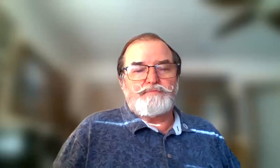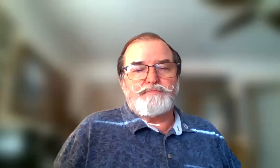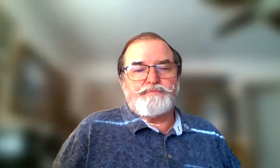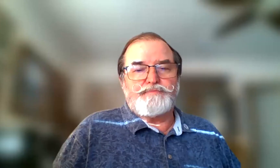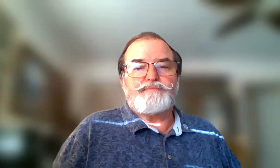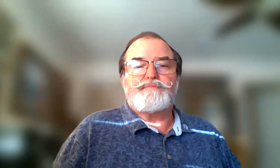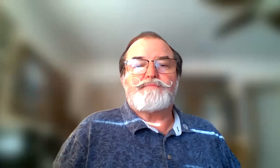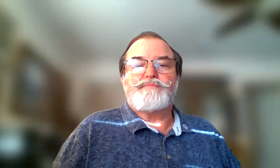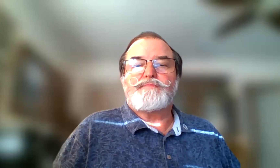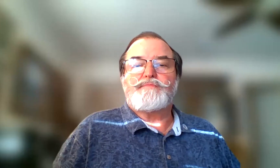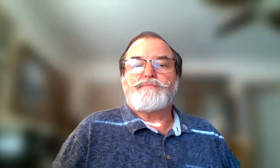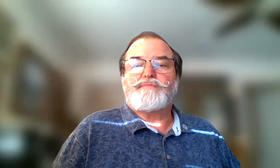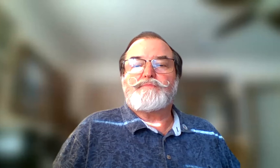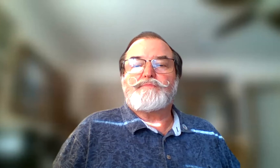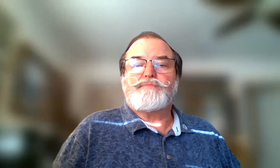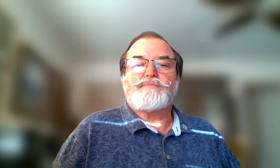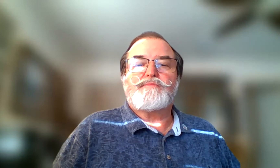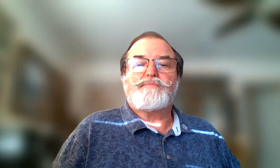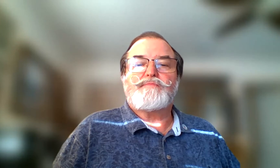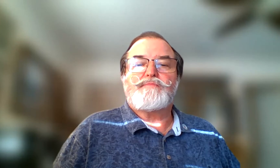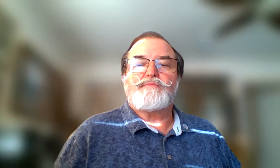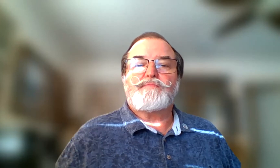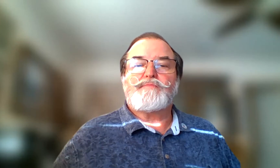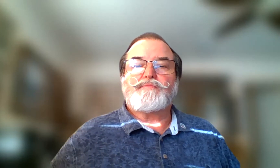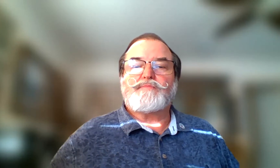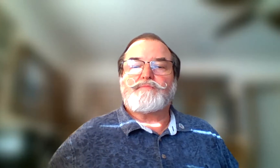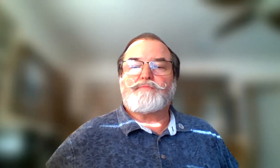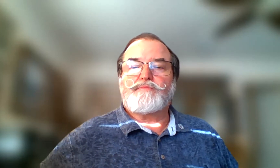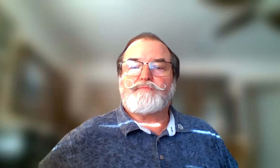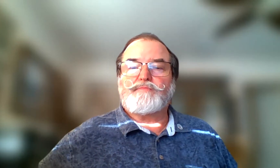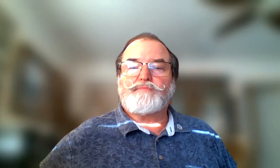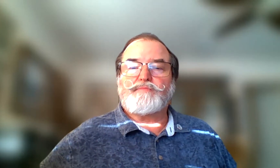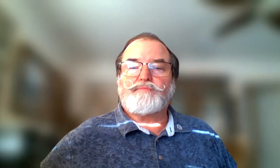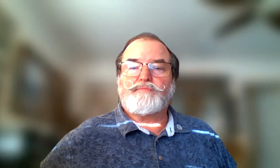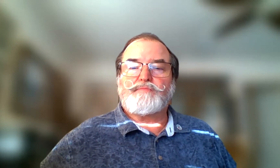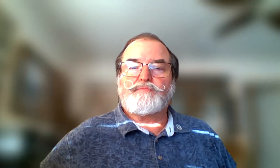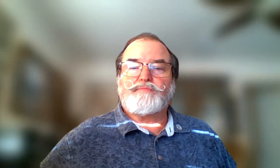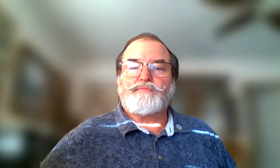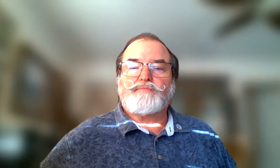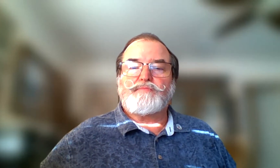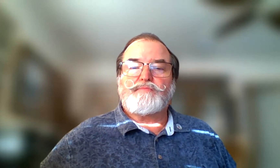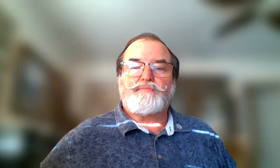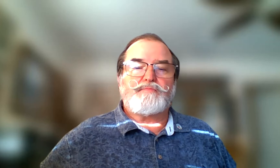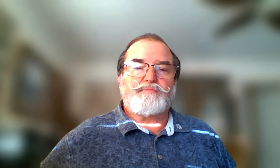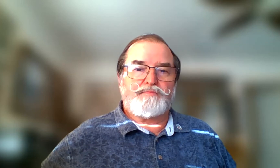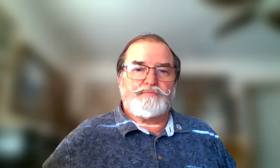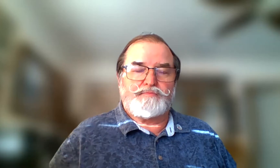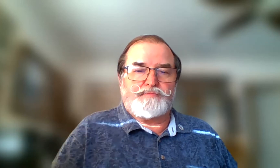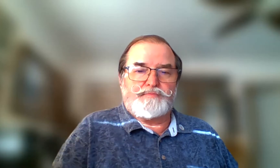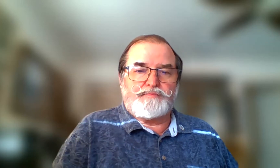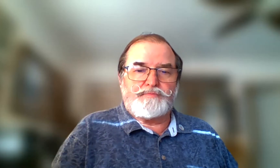being an ecclesiastical leader for many years, I've had many opportunities to speak and train our church members about